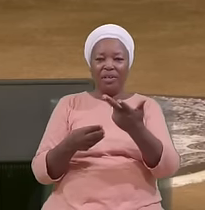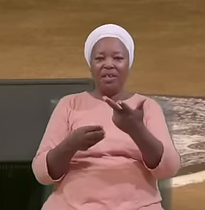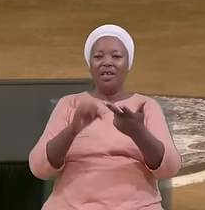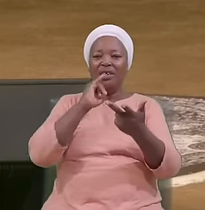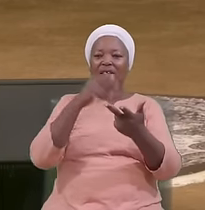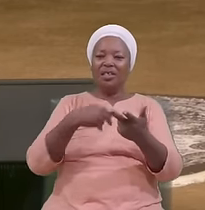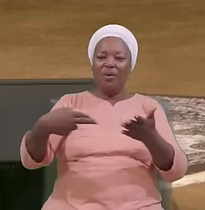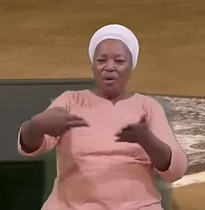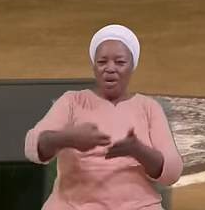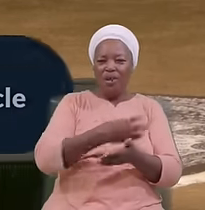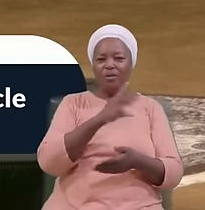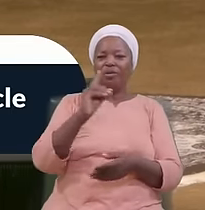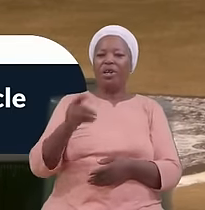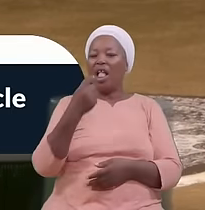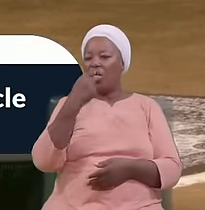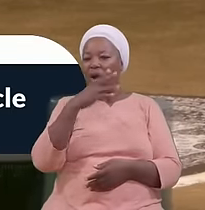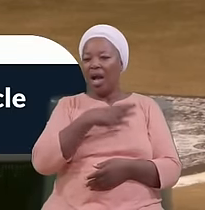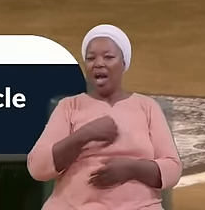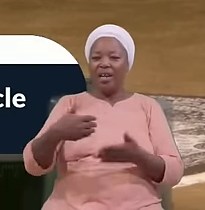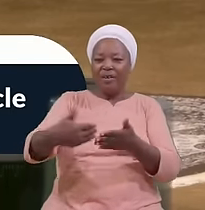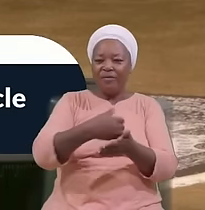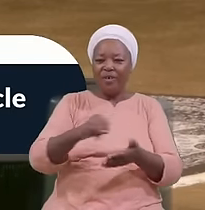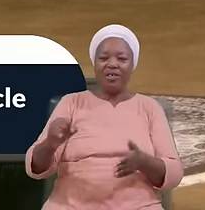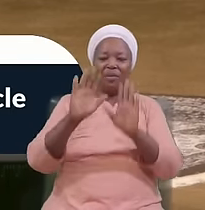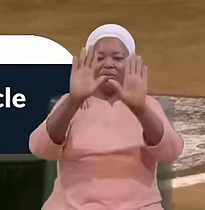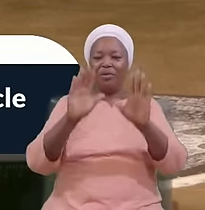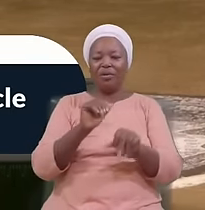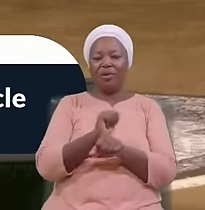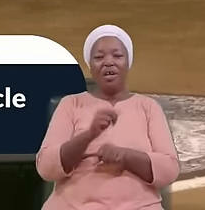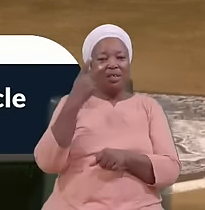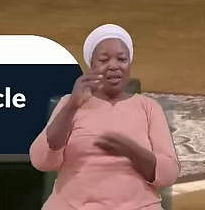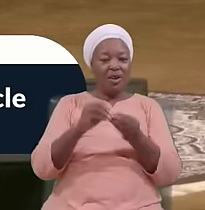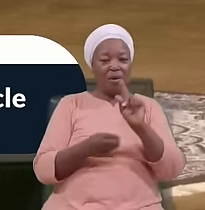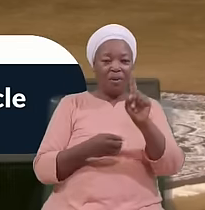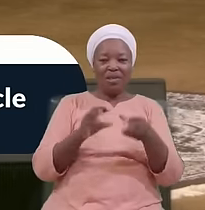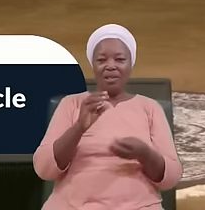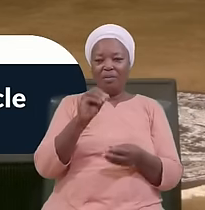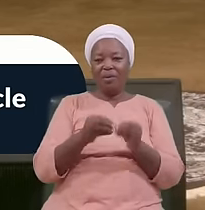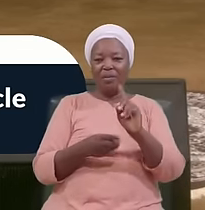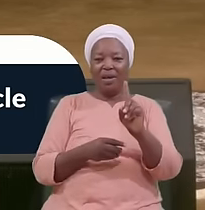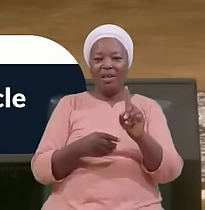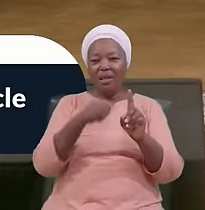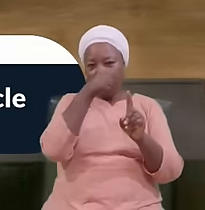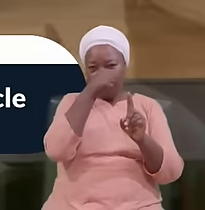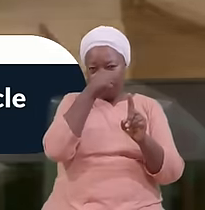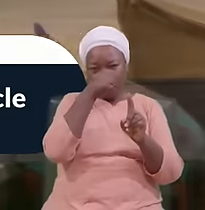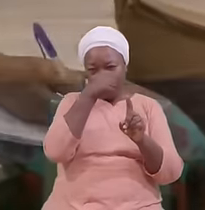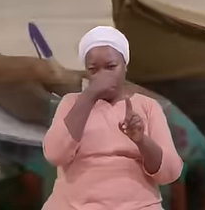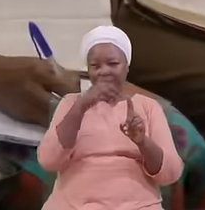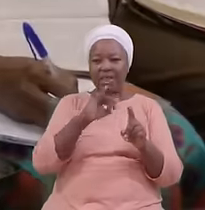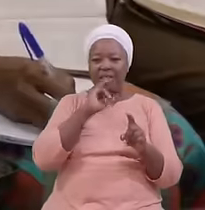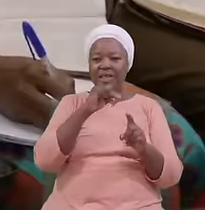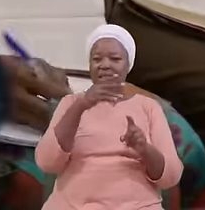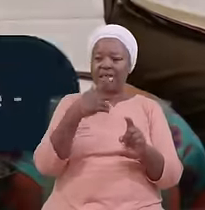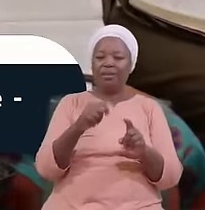renewed tongue and the refreshing miracle. Look at number one there. Number one there is the reformed tongue